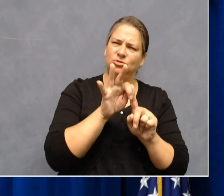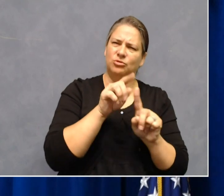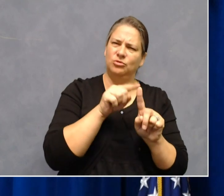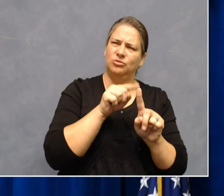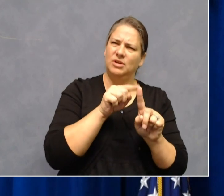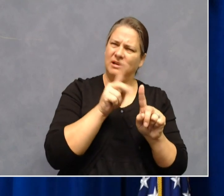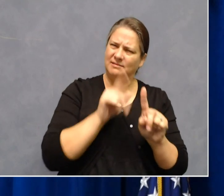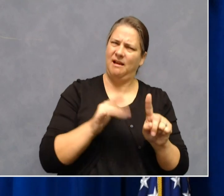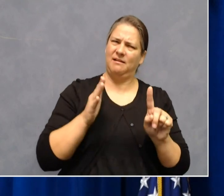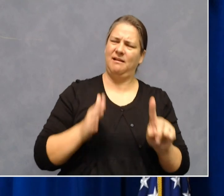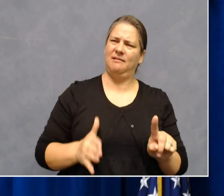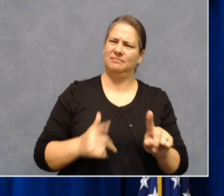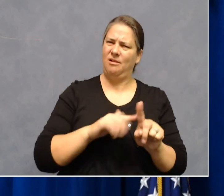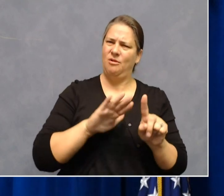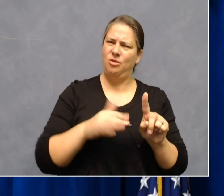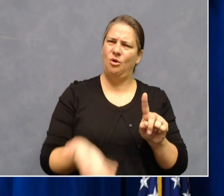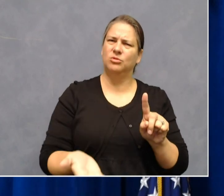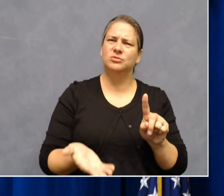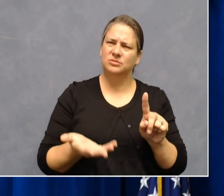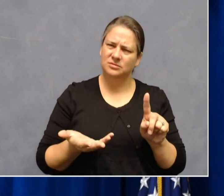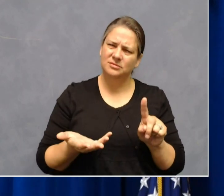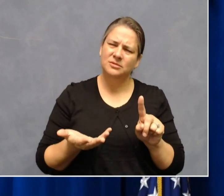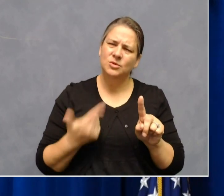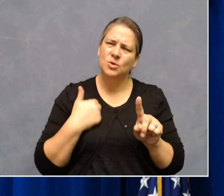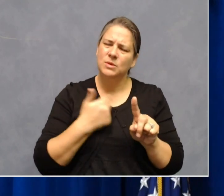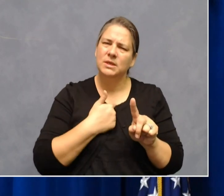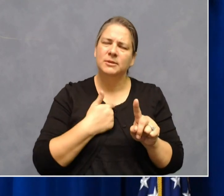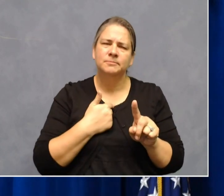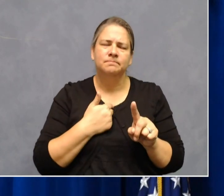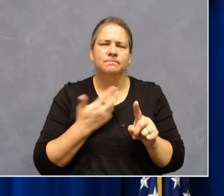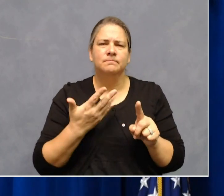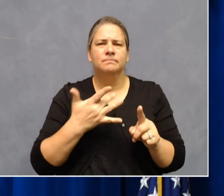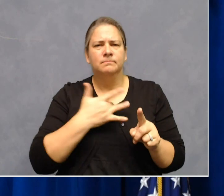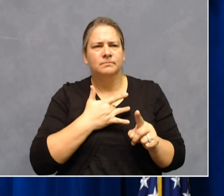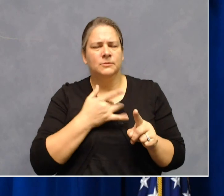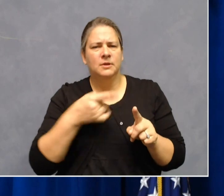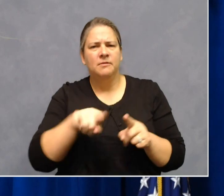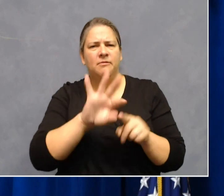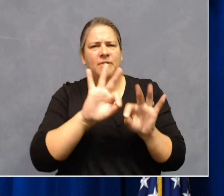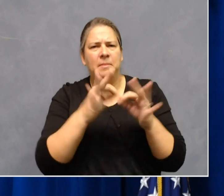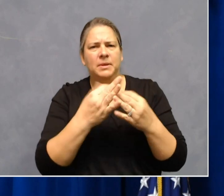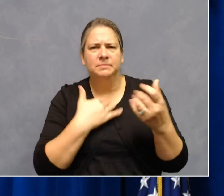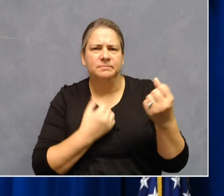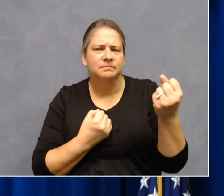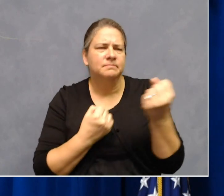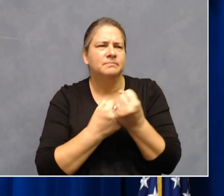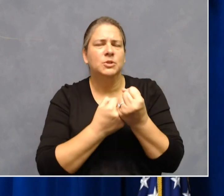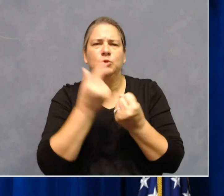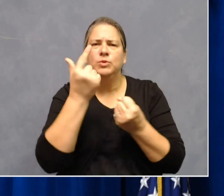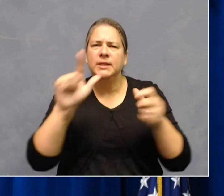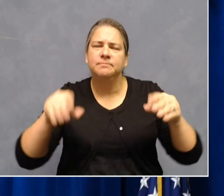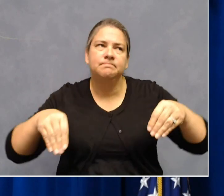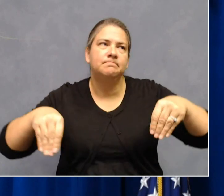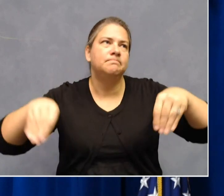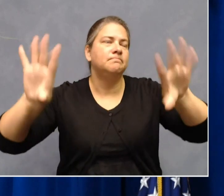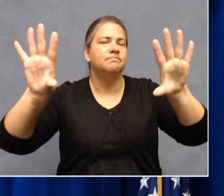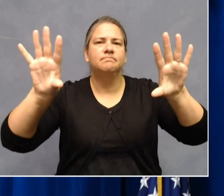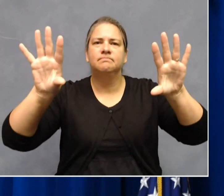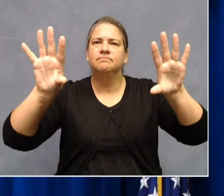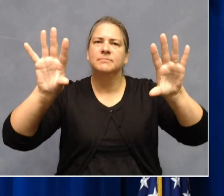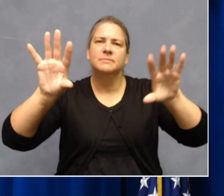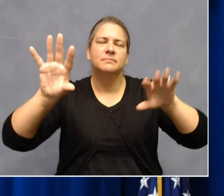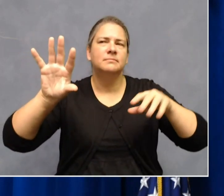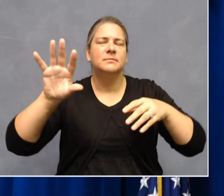up those families. Let's turn on our green lights again tonight. Let's ring our bells at 10 a.m. every morning until we get through